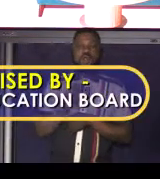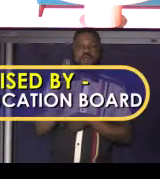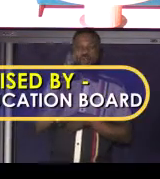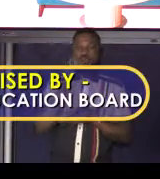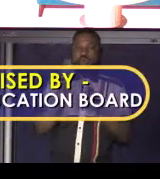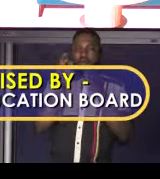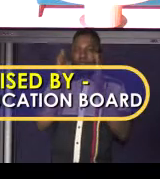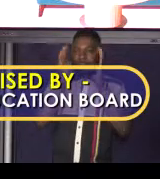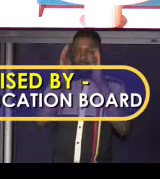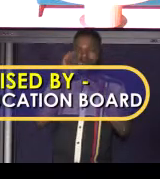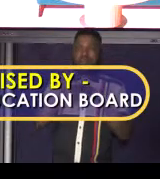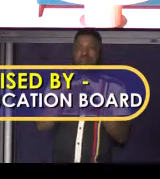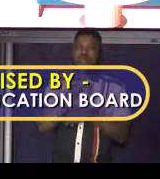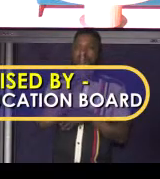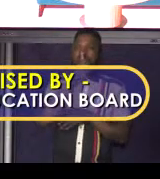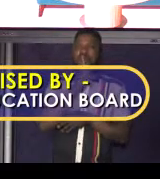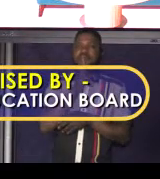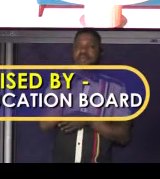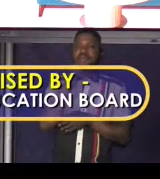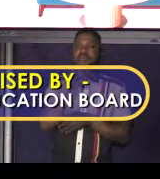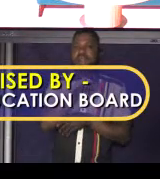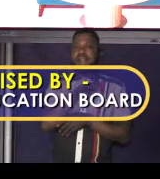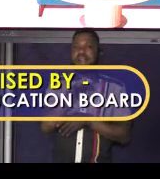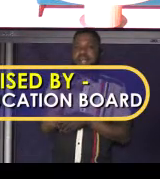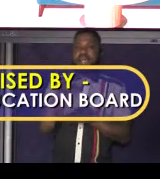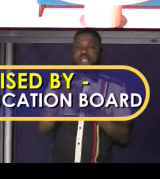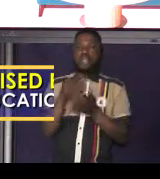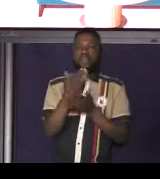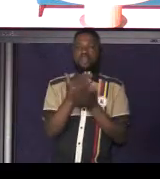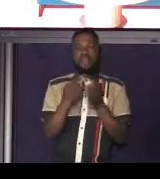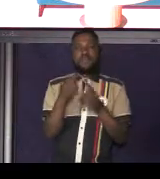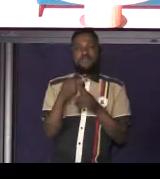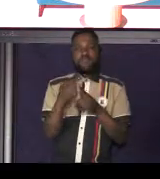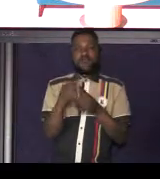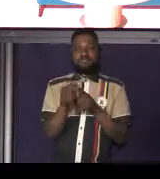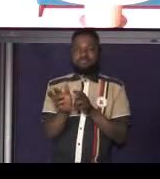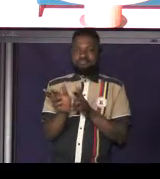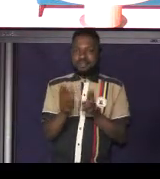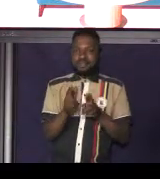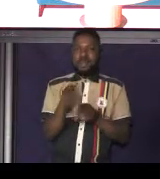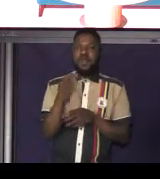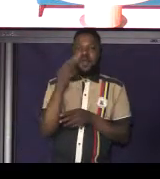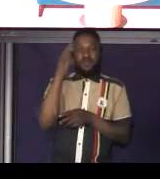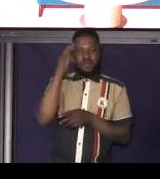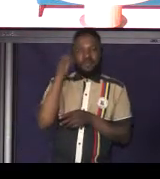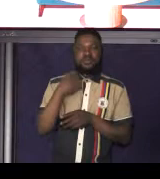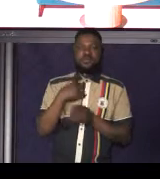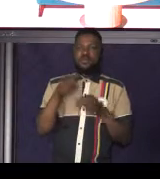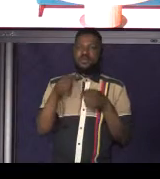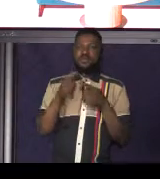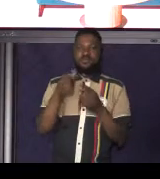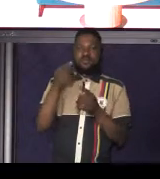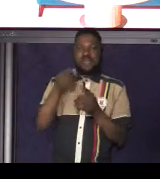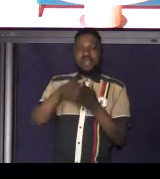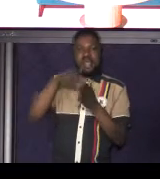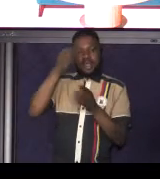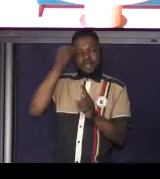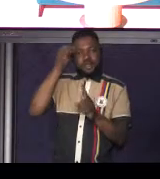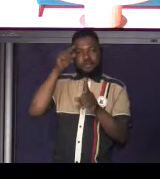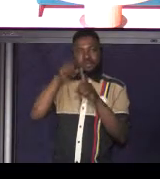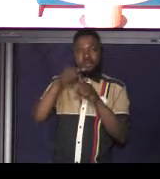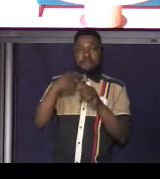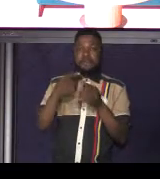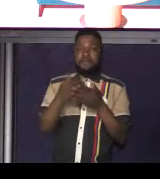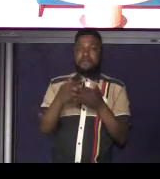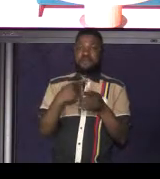will focus on silent letters in some words. Are we ready? Of course, we'll go into the learning objective for today's